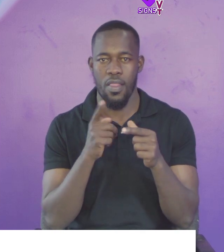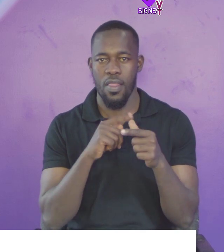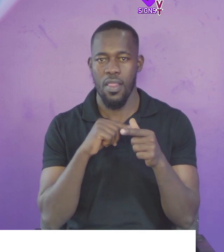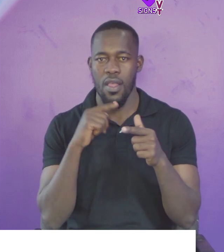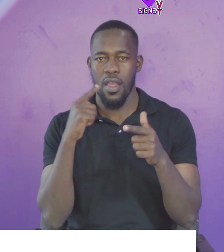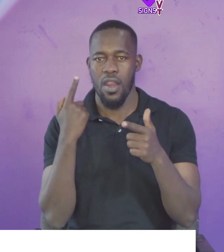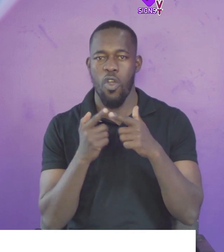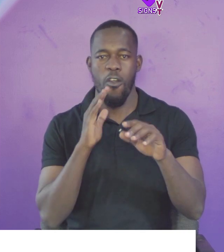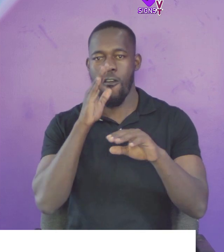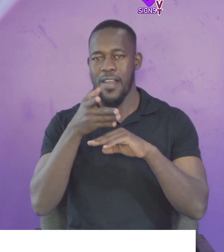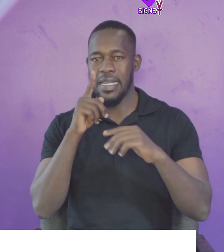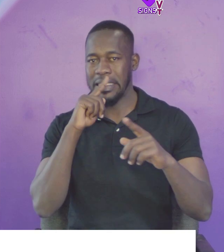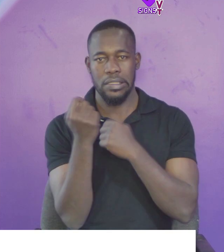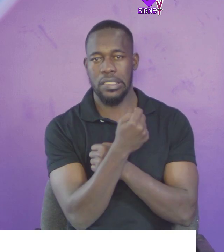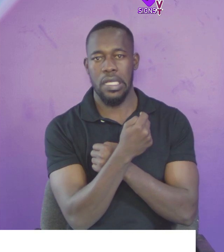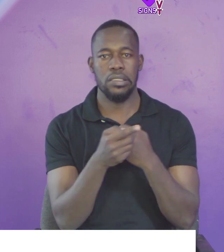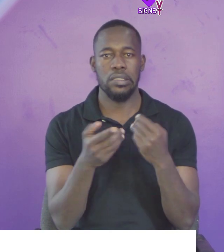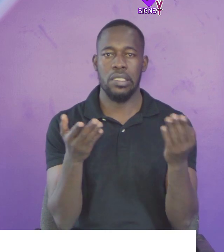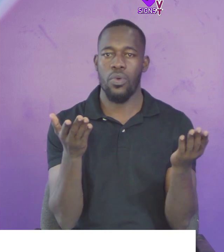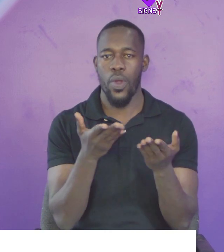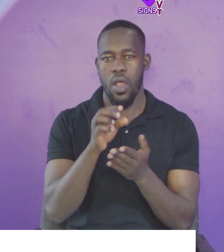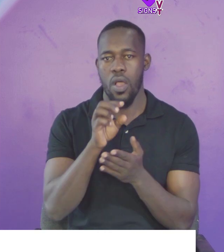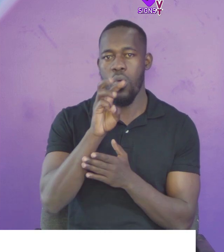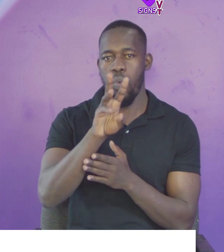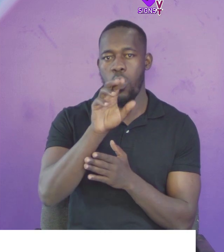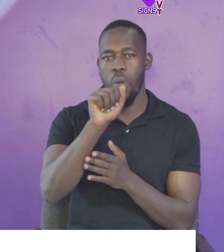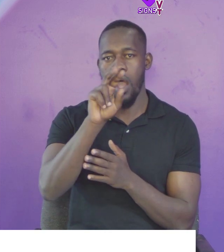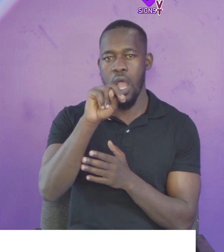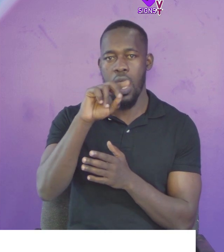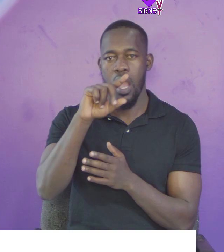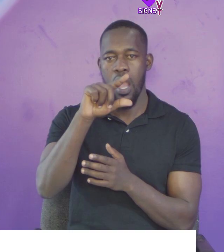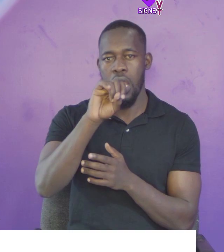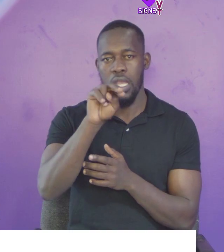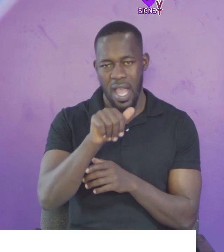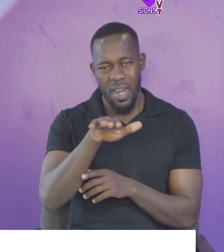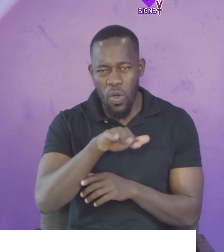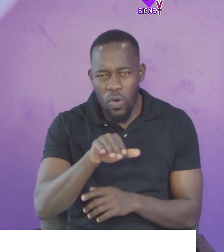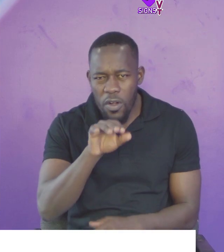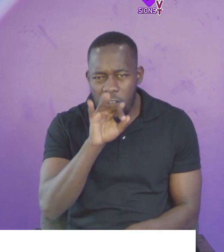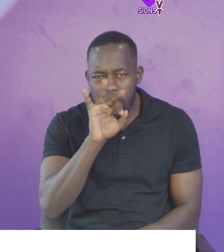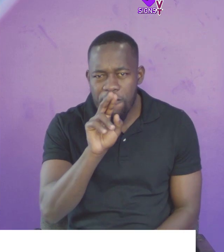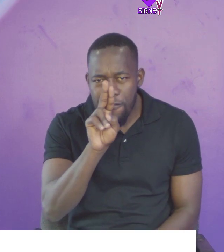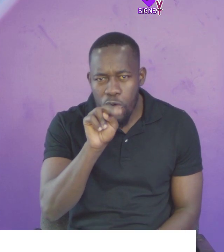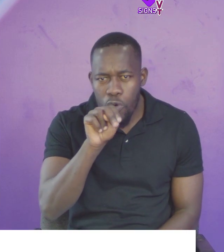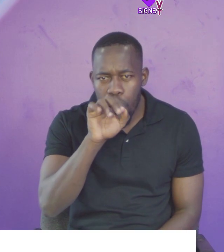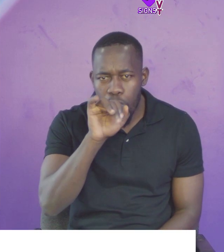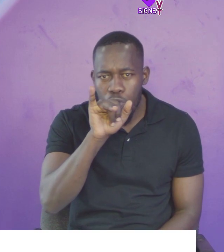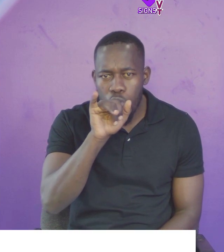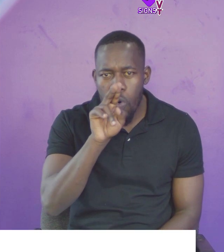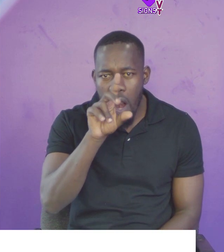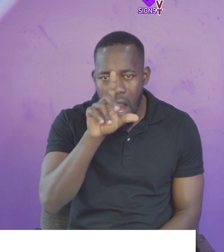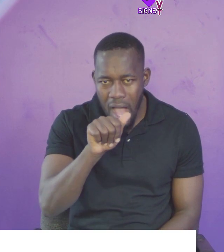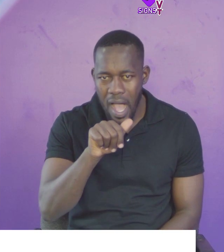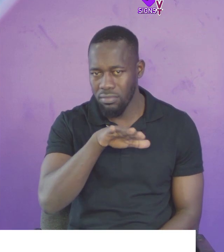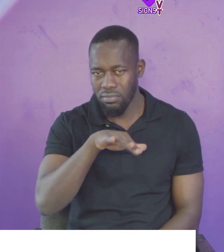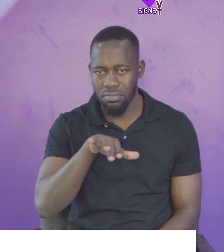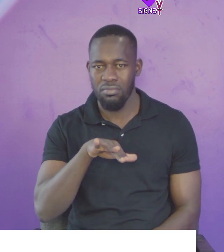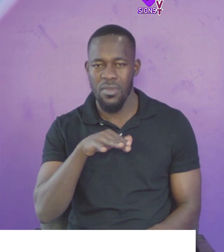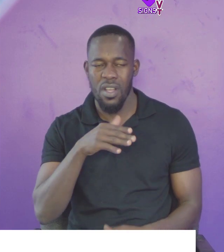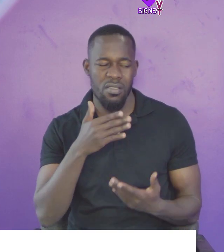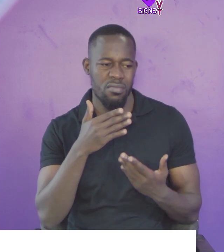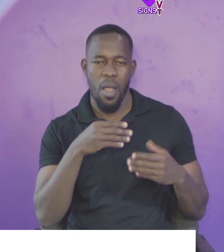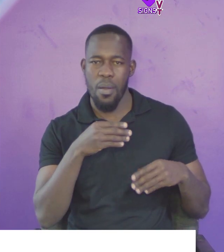the Wakungu area of Nangina Ward, Funyula constituency, that's Busia County. The incident